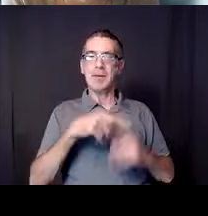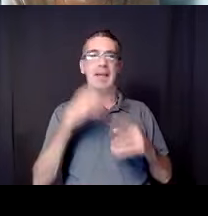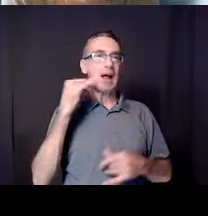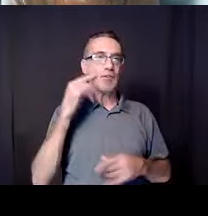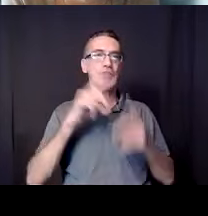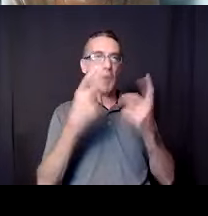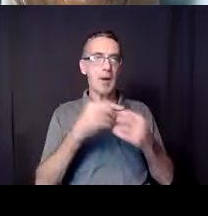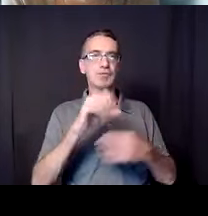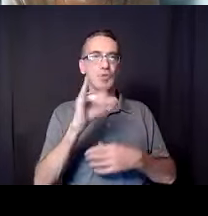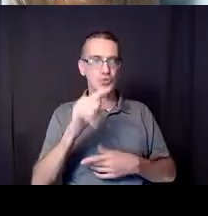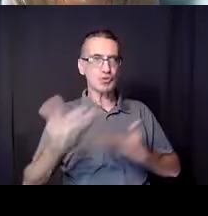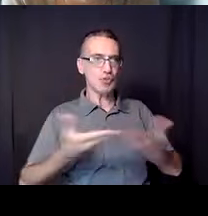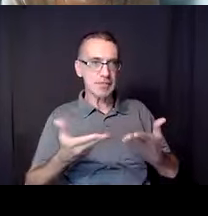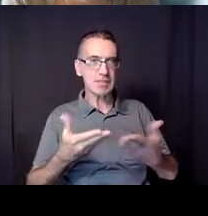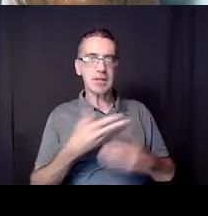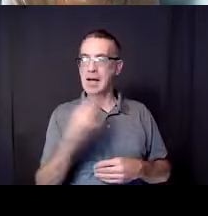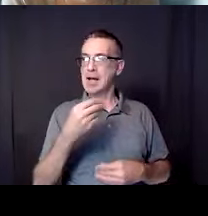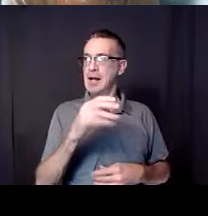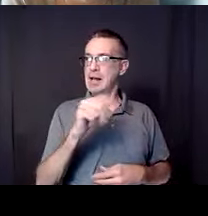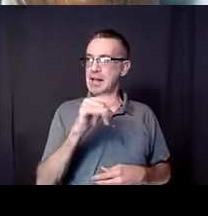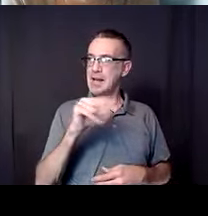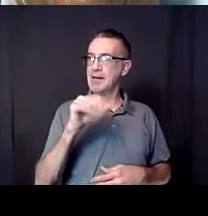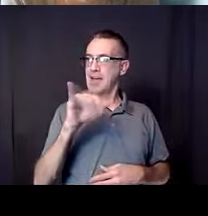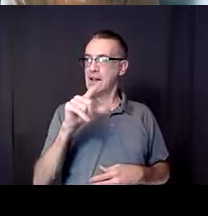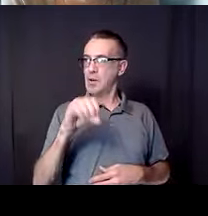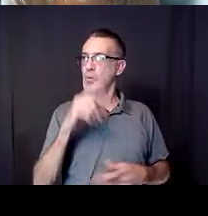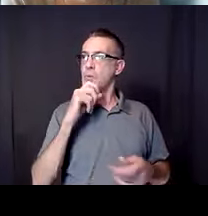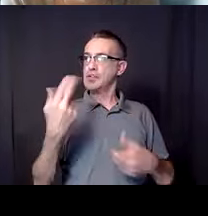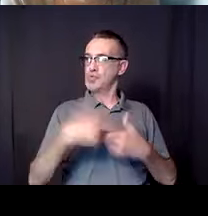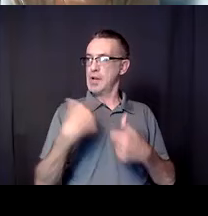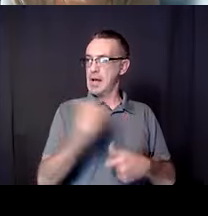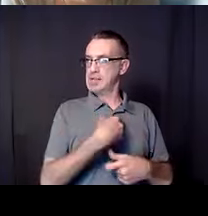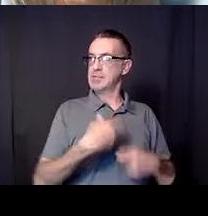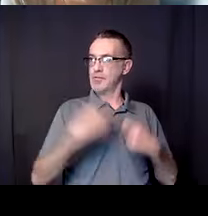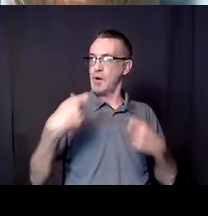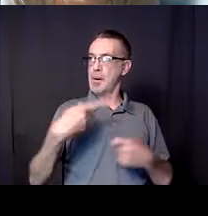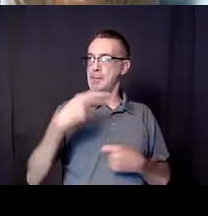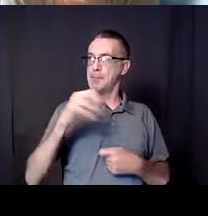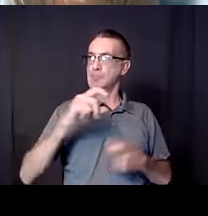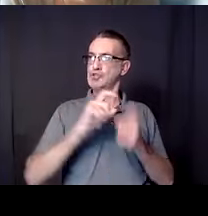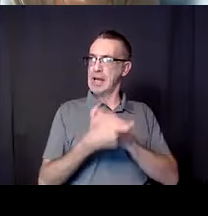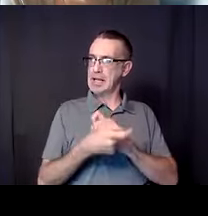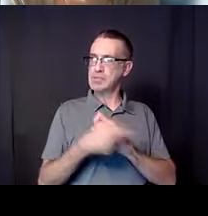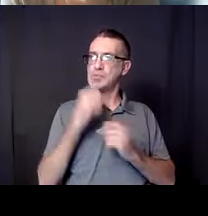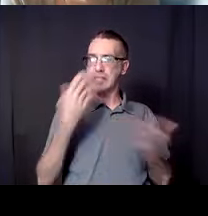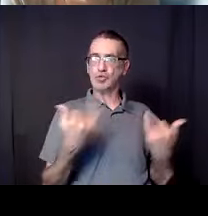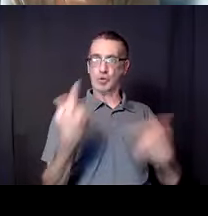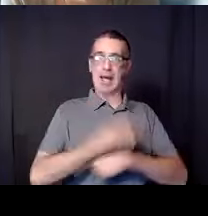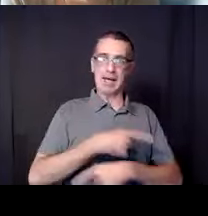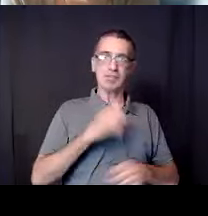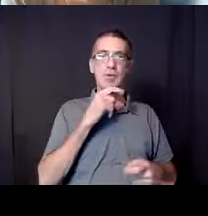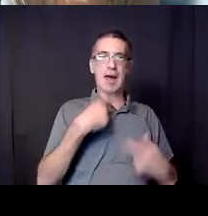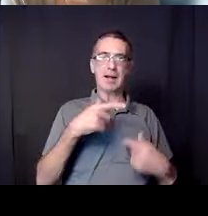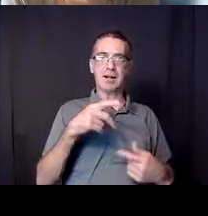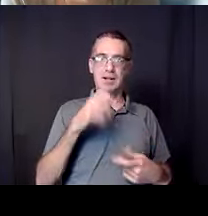California Department of Social Services, and Elena Fiallo, who will be joining us from Pop Change. She was here today, actually, so if you had